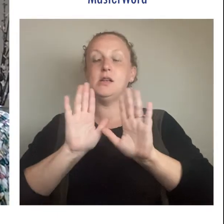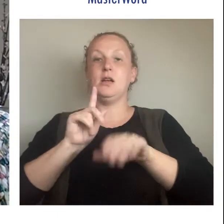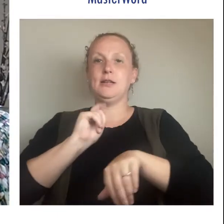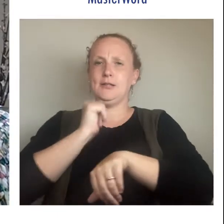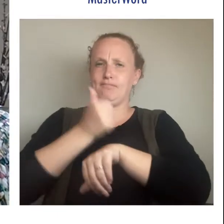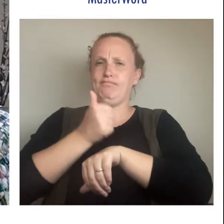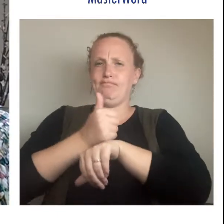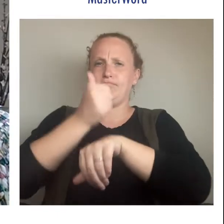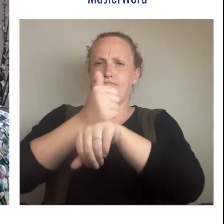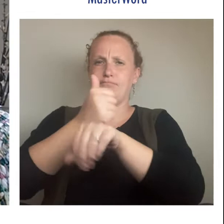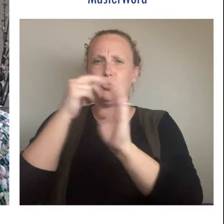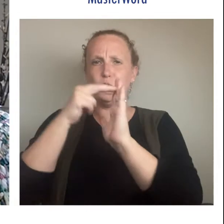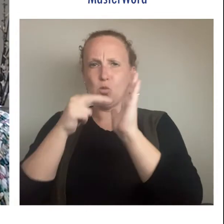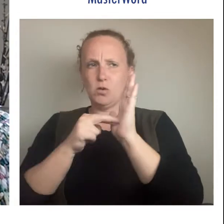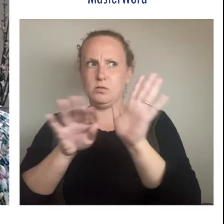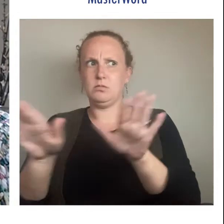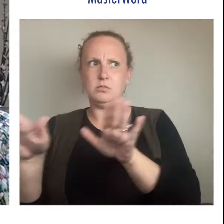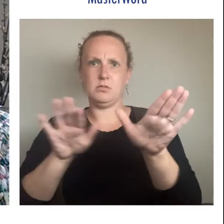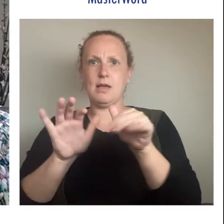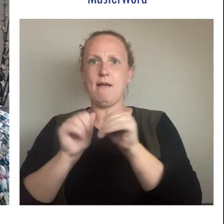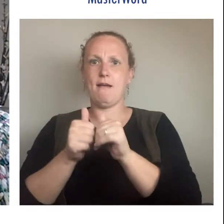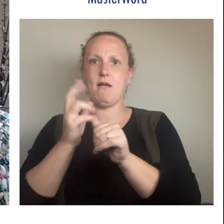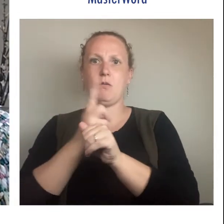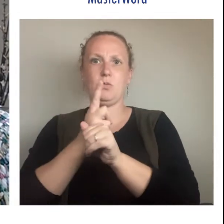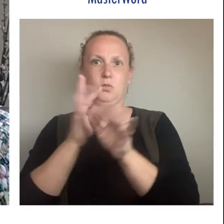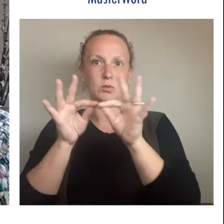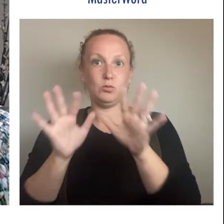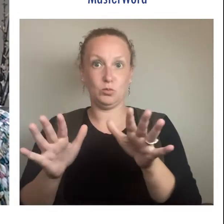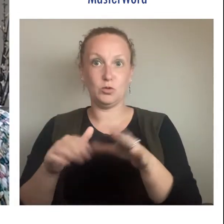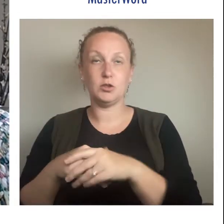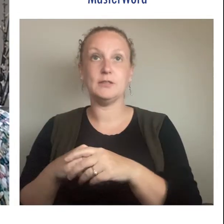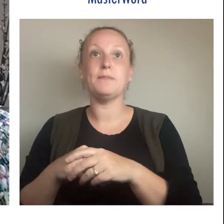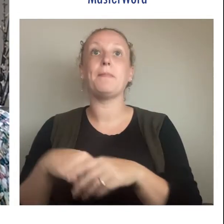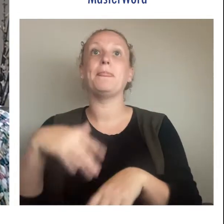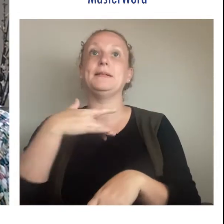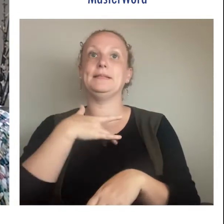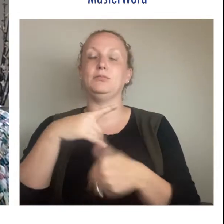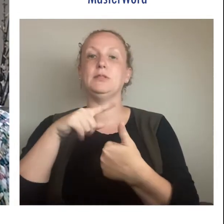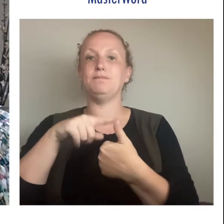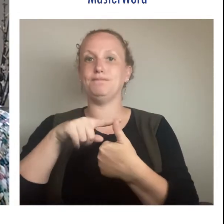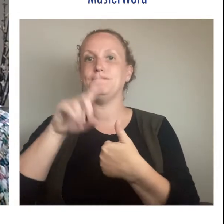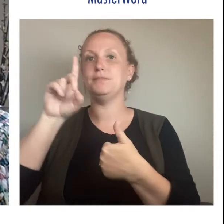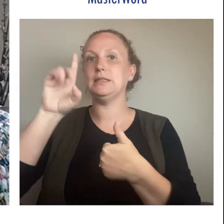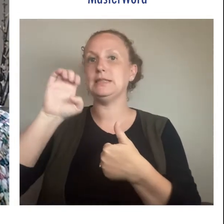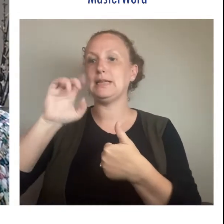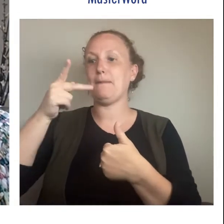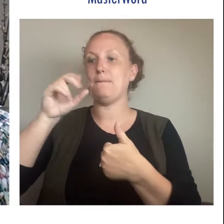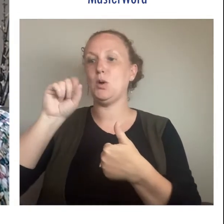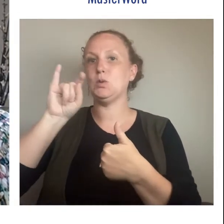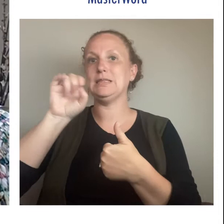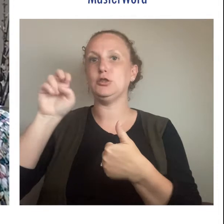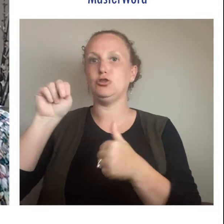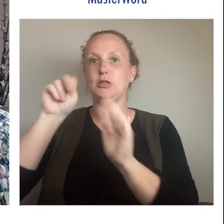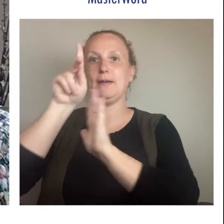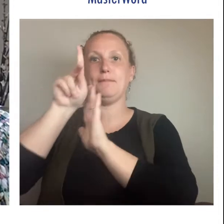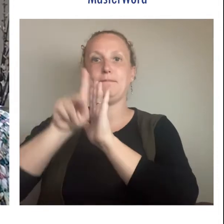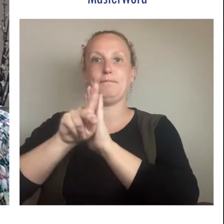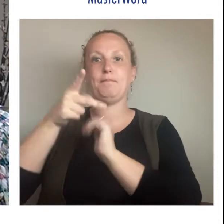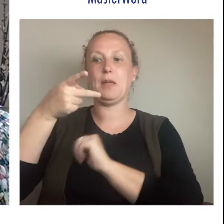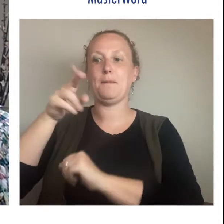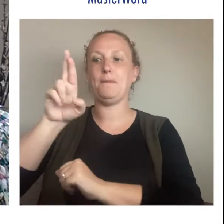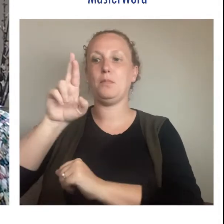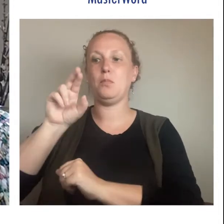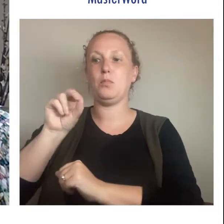problems that will likely arise. So we usually enter into a deposition protocol